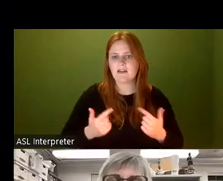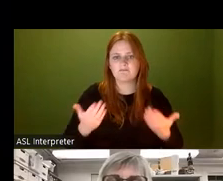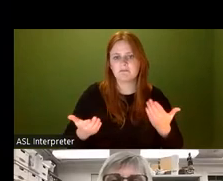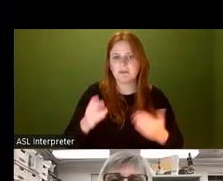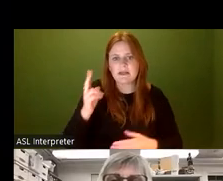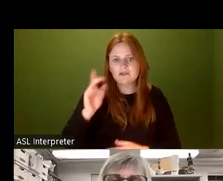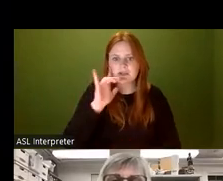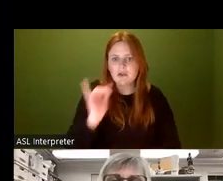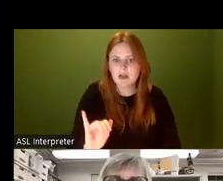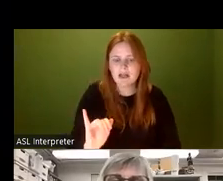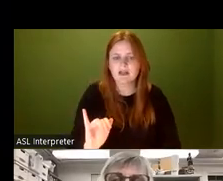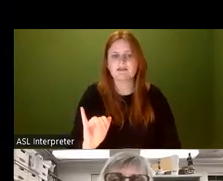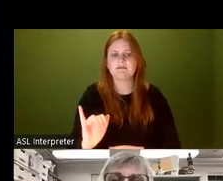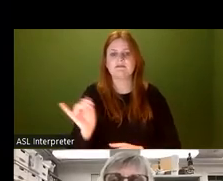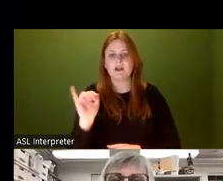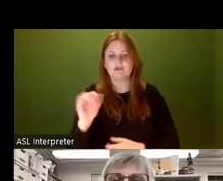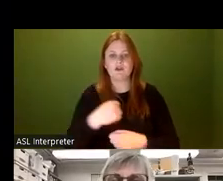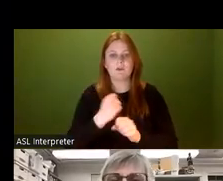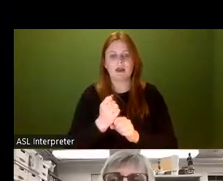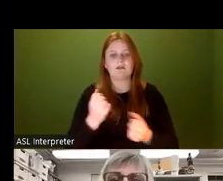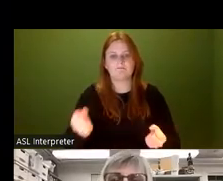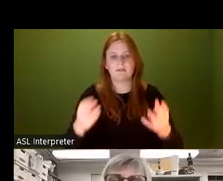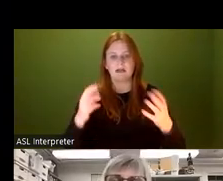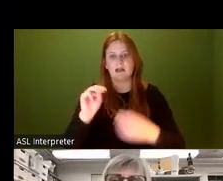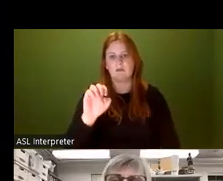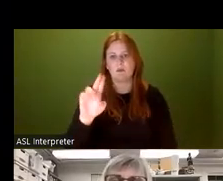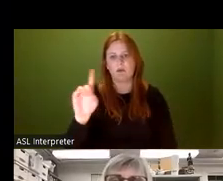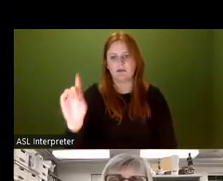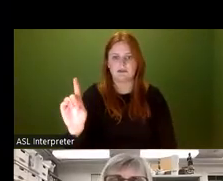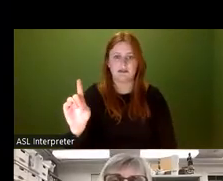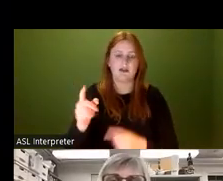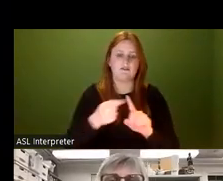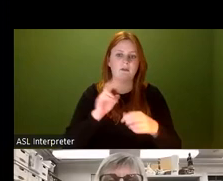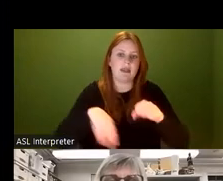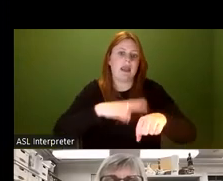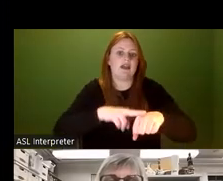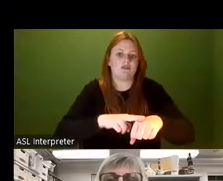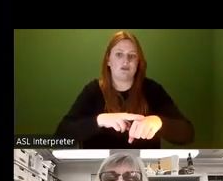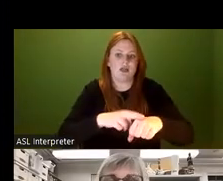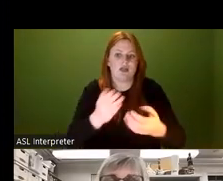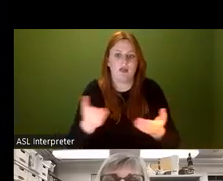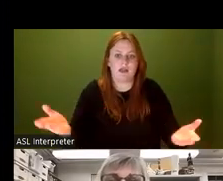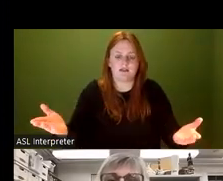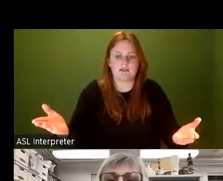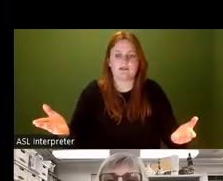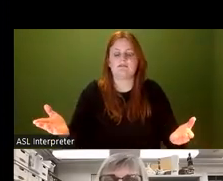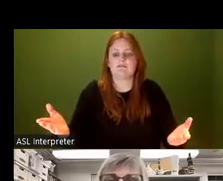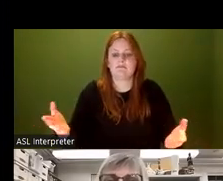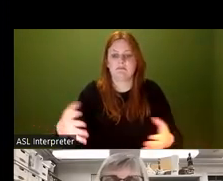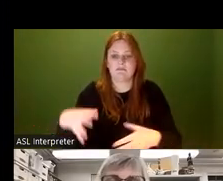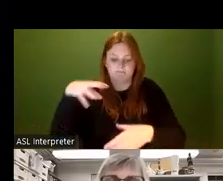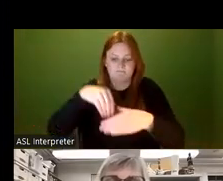I do make a lot of molds from natural matter and press clay into those and then embed them. But